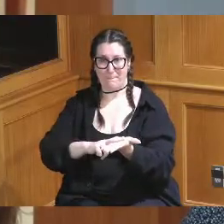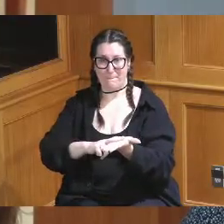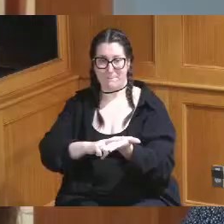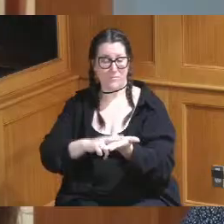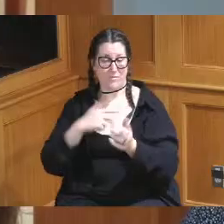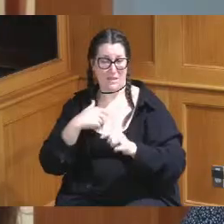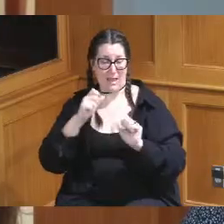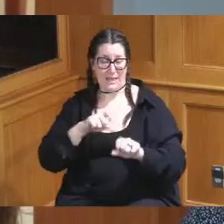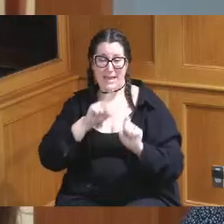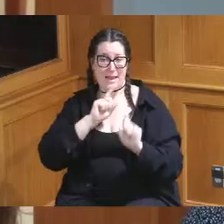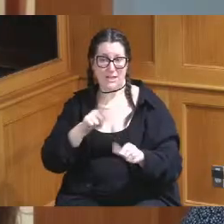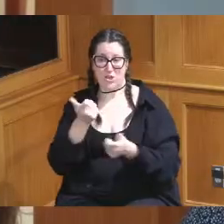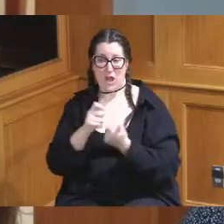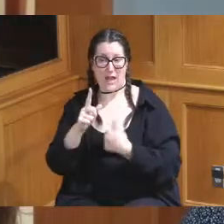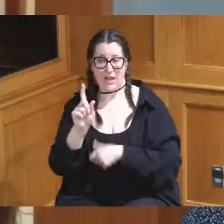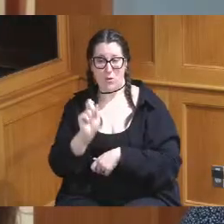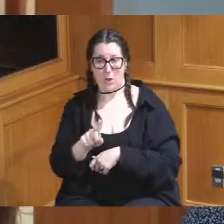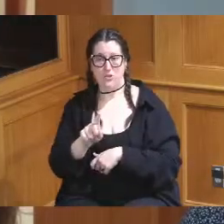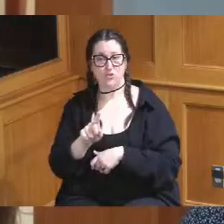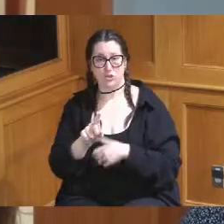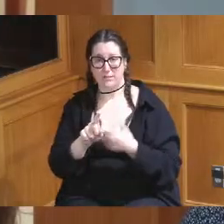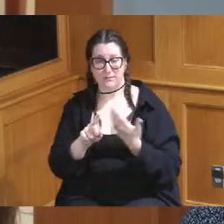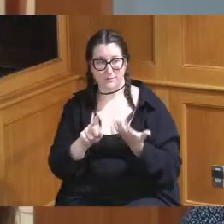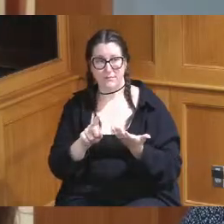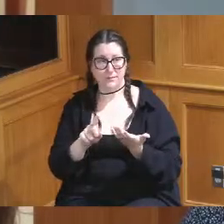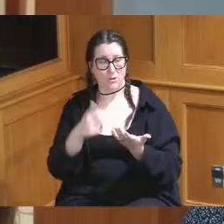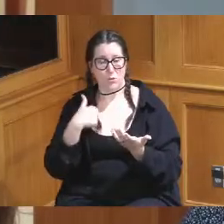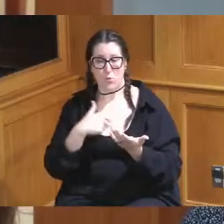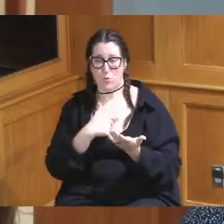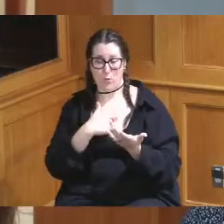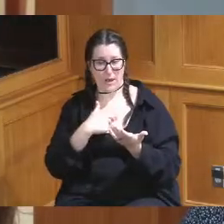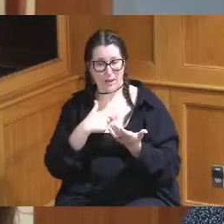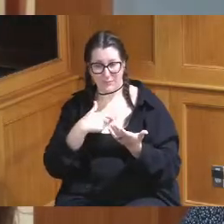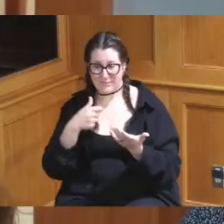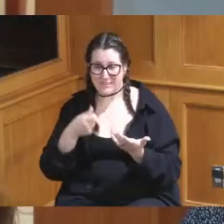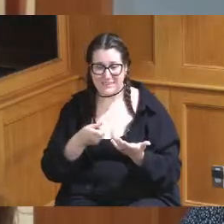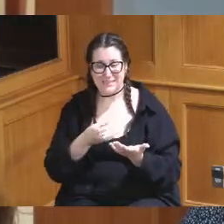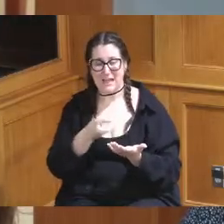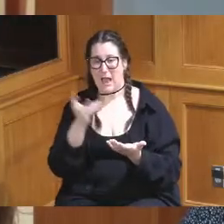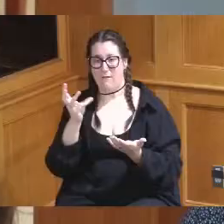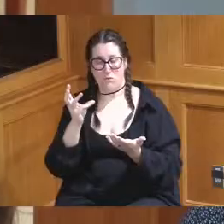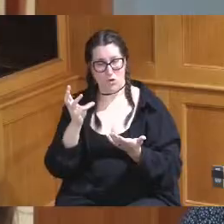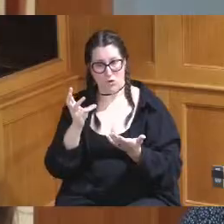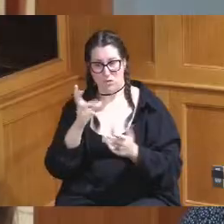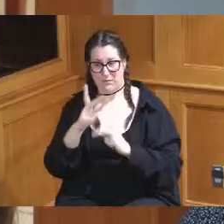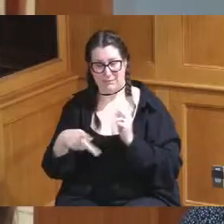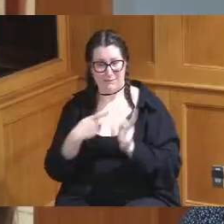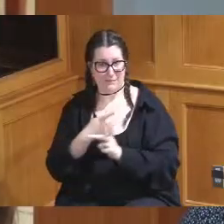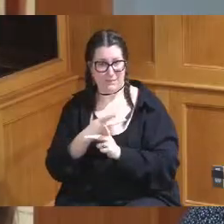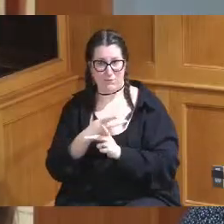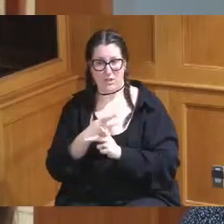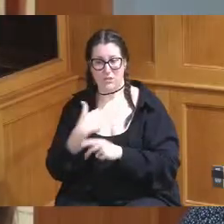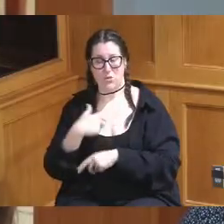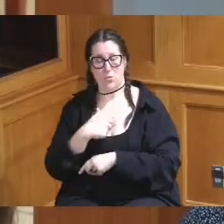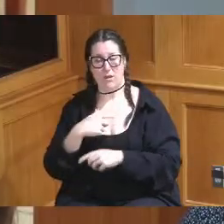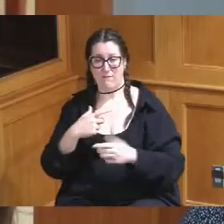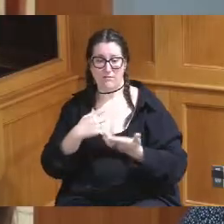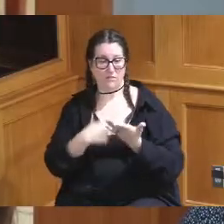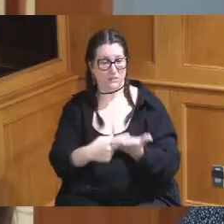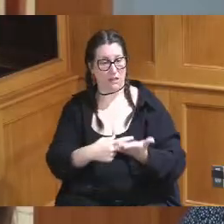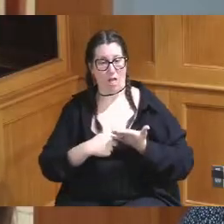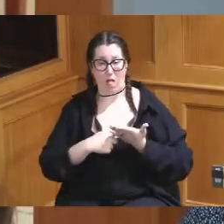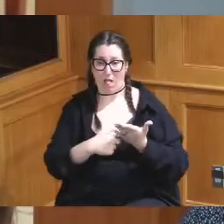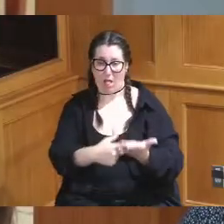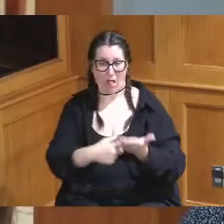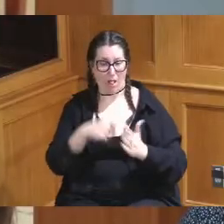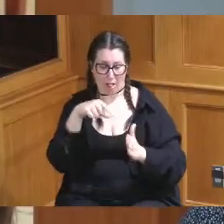answer any questions. We've gone through several iterations and drafts of the document, a lot of discussions, well